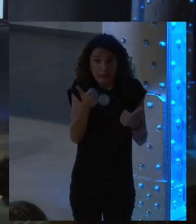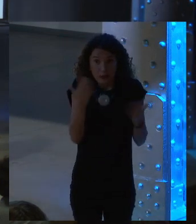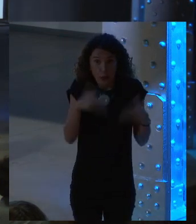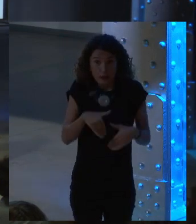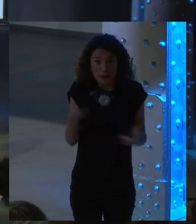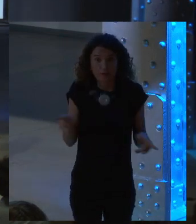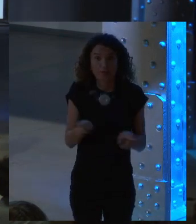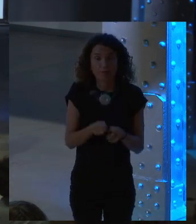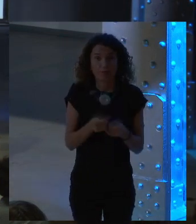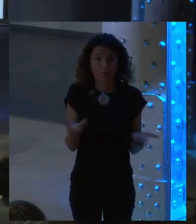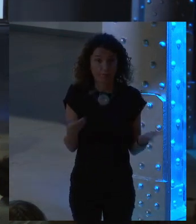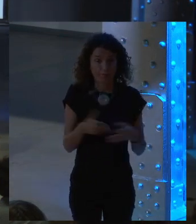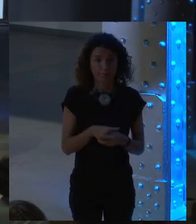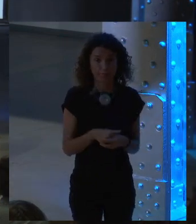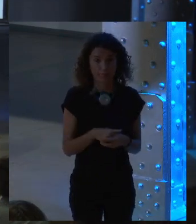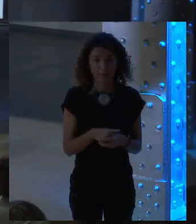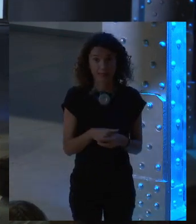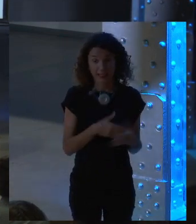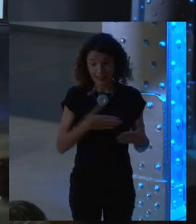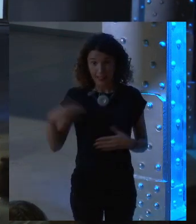Jeanette's books, and I think that's everything.